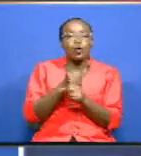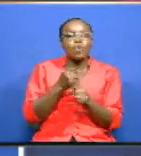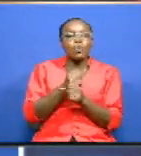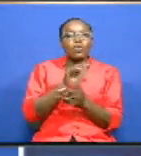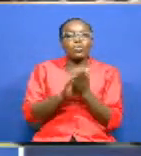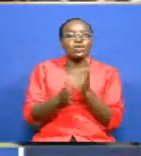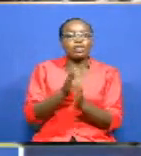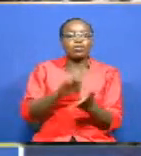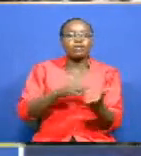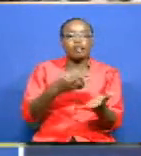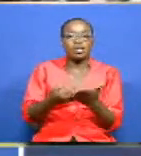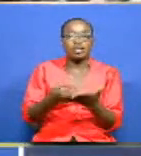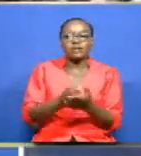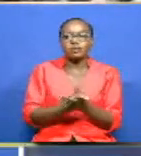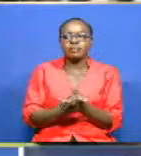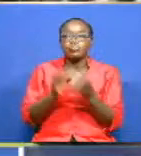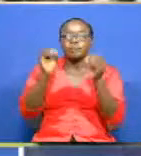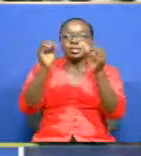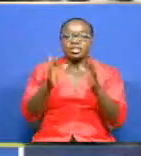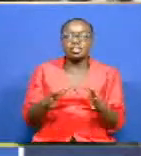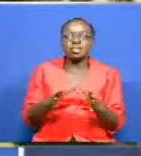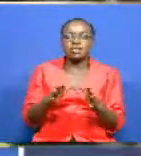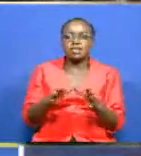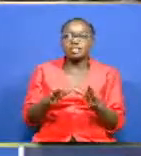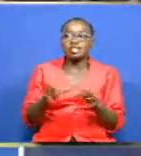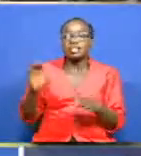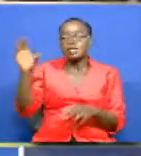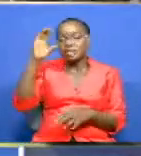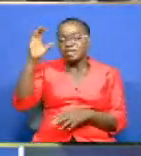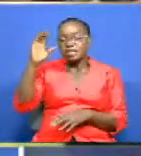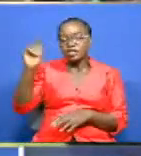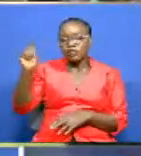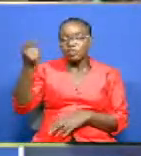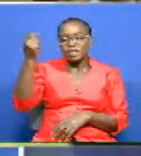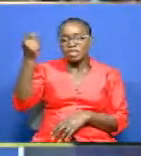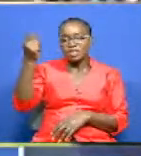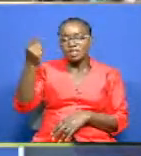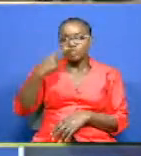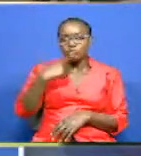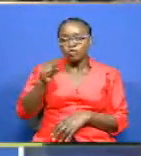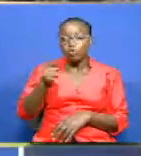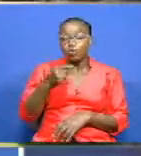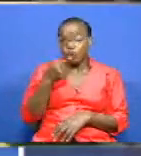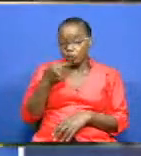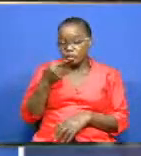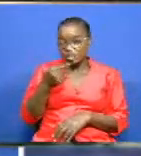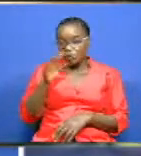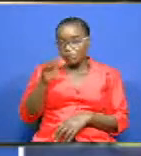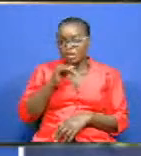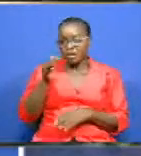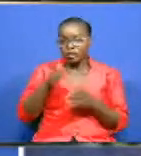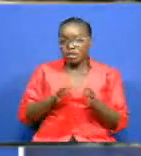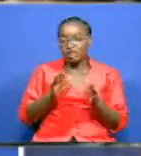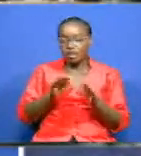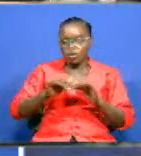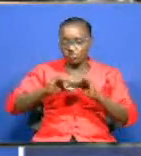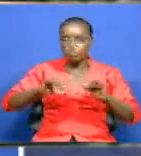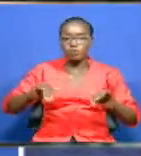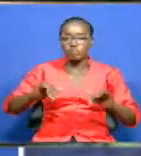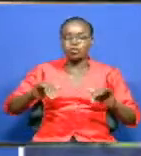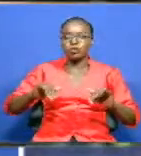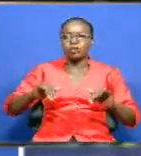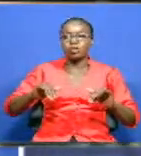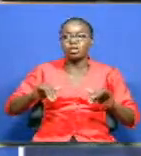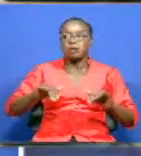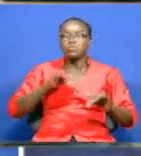without fear. Walimu, they are citizens of this republic. So we are saying we cannot allow segregation, that we